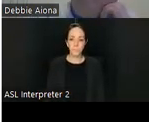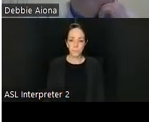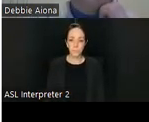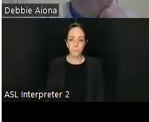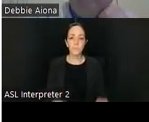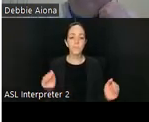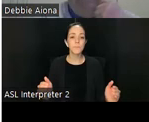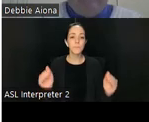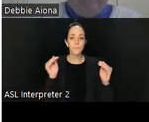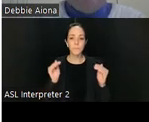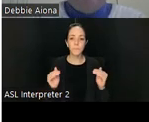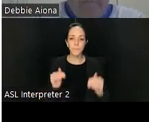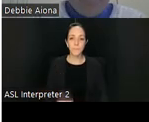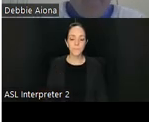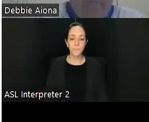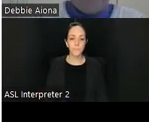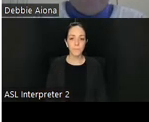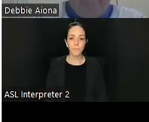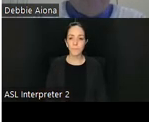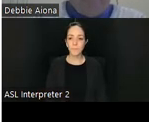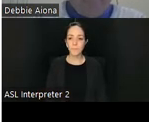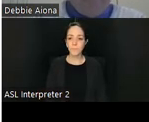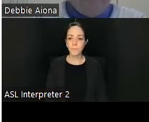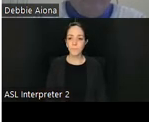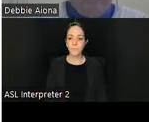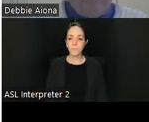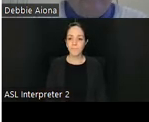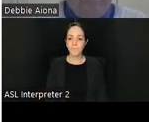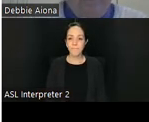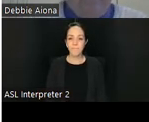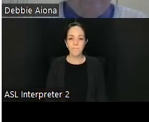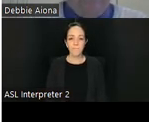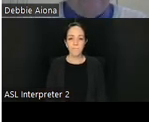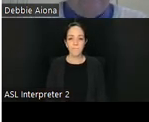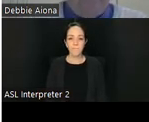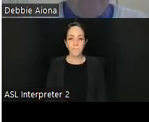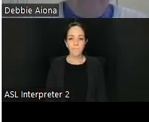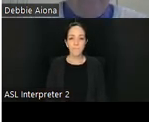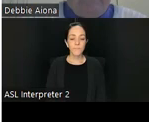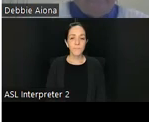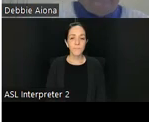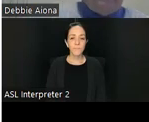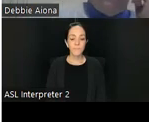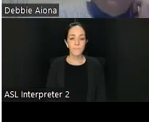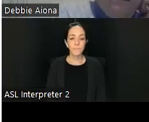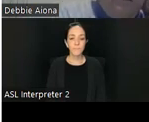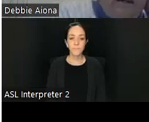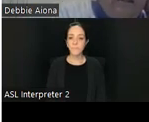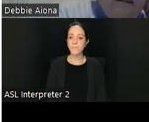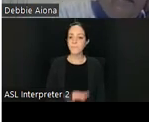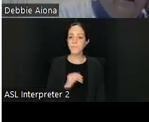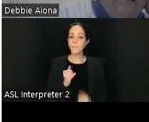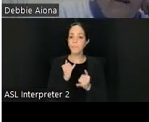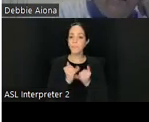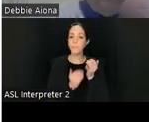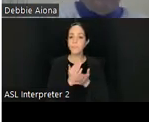we move on to the next section? And there's a yes, so. Okay, and then the last bit is outreach